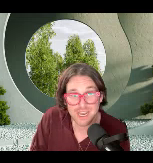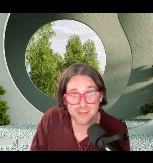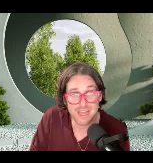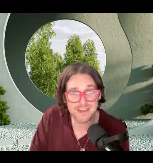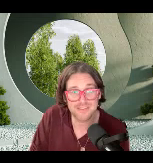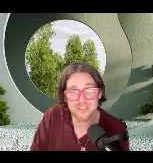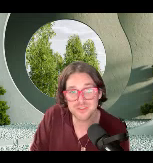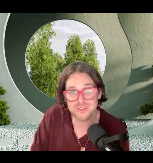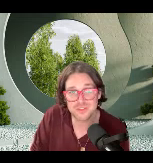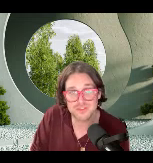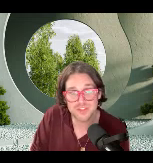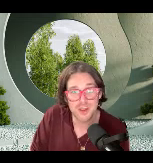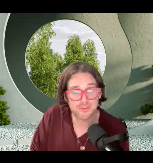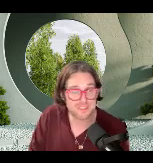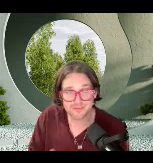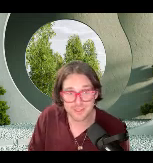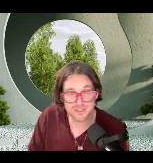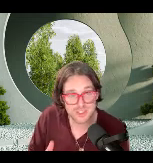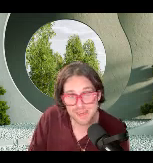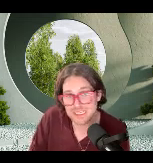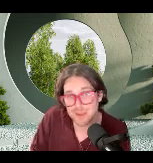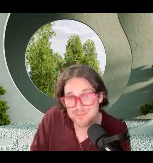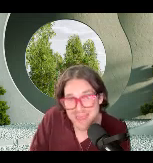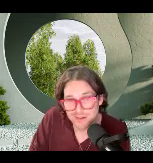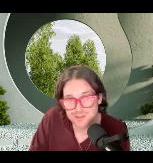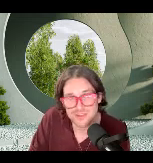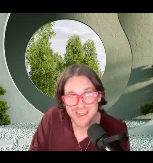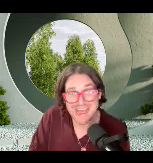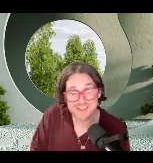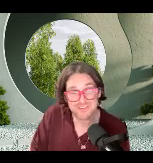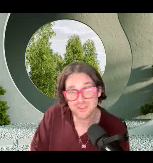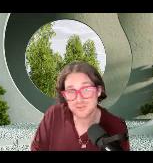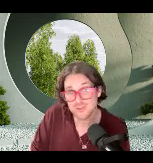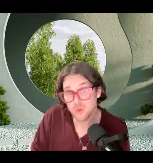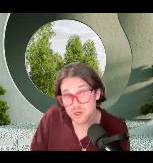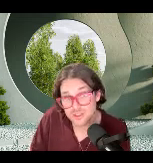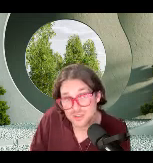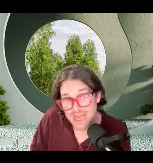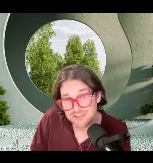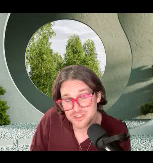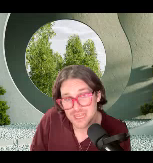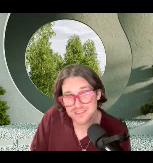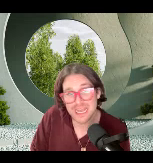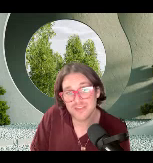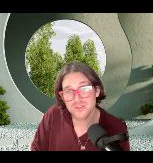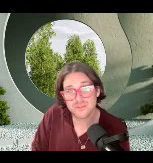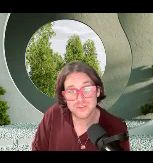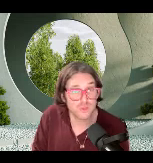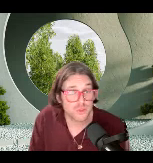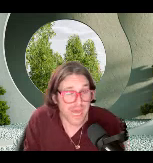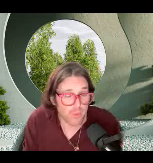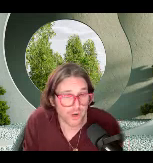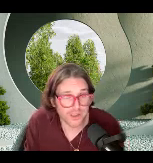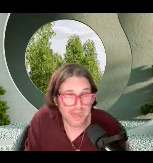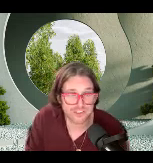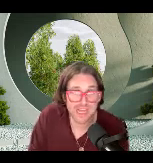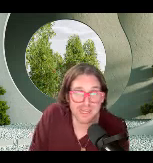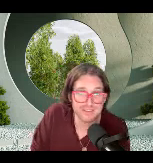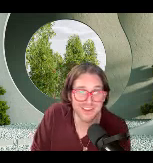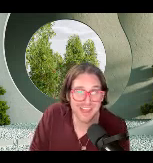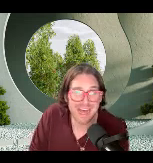United States their entire life. I have some students from different socioeconomic backgrounds. I have students who work after class. I have students who do not